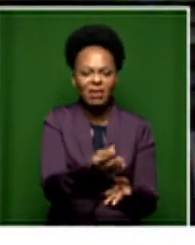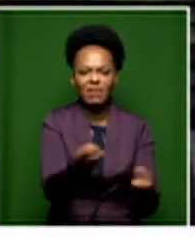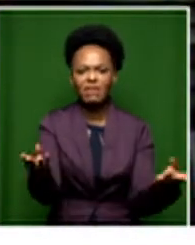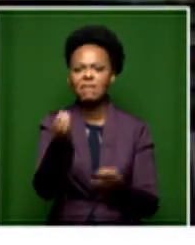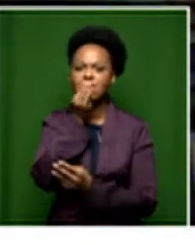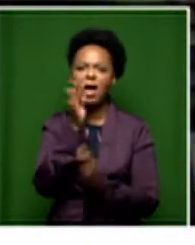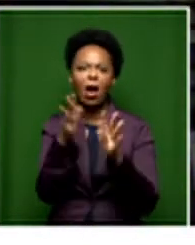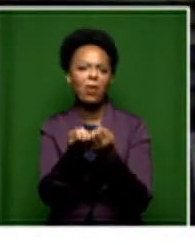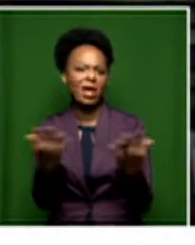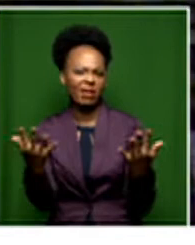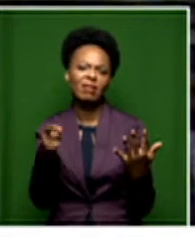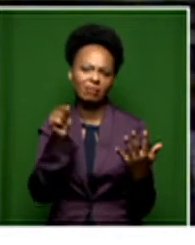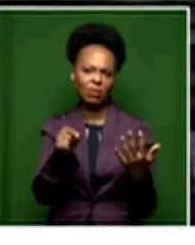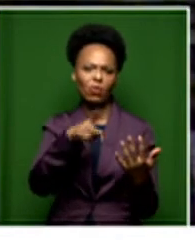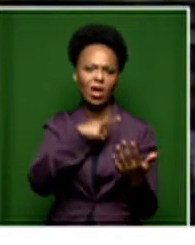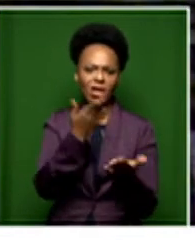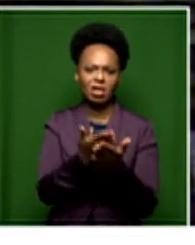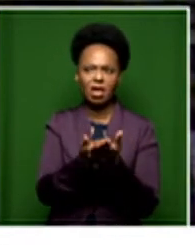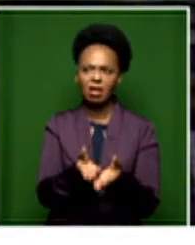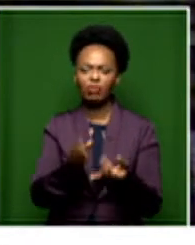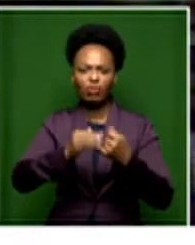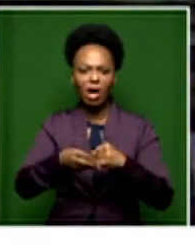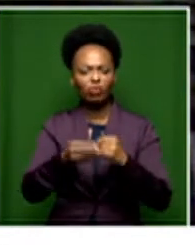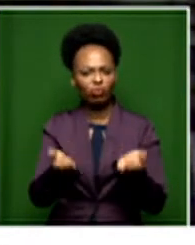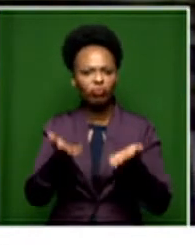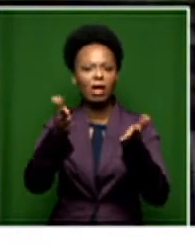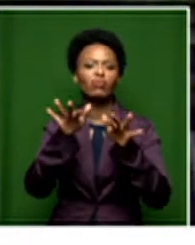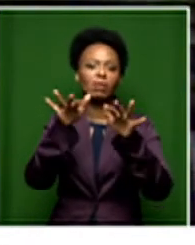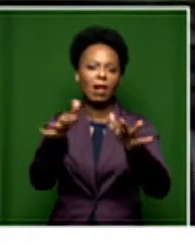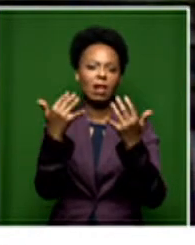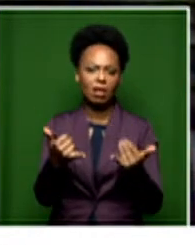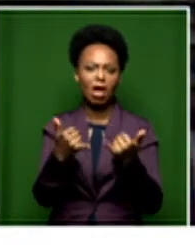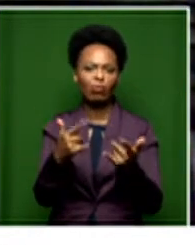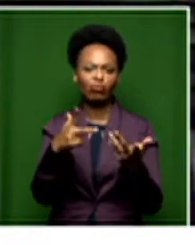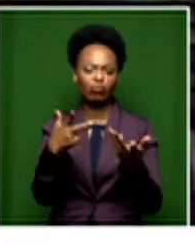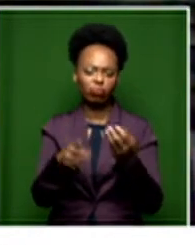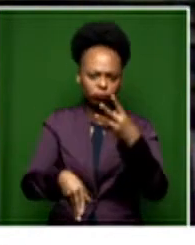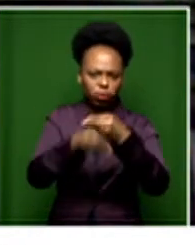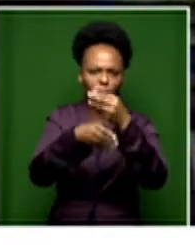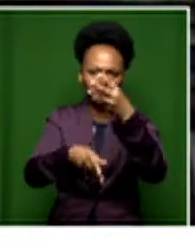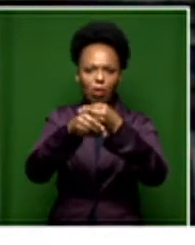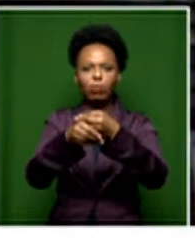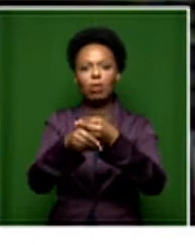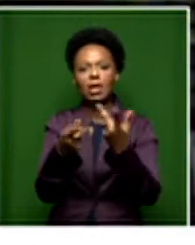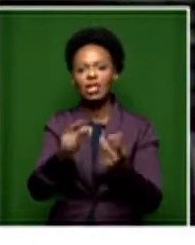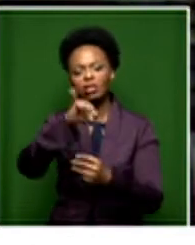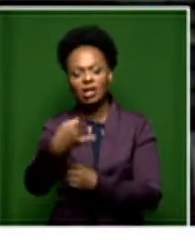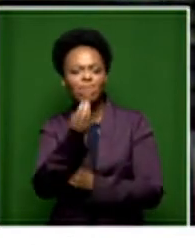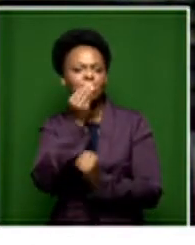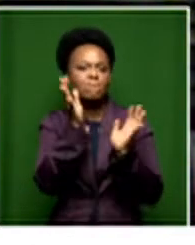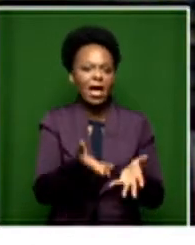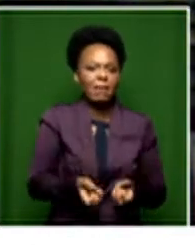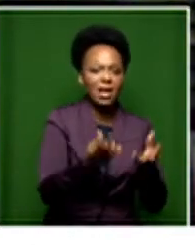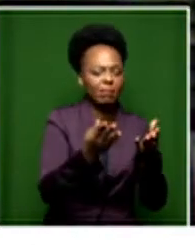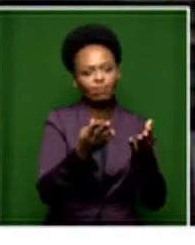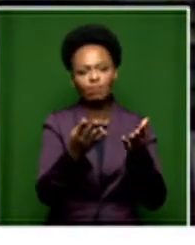be sufficiently catered for. Hence, now we've moved more into beyond the plate of meal,